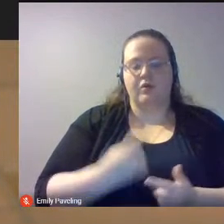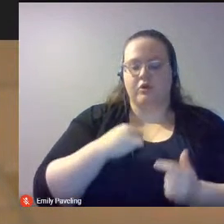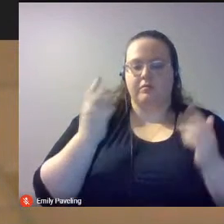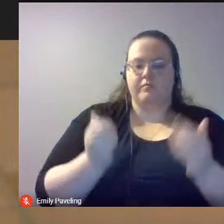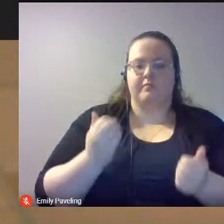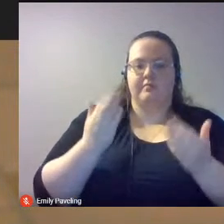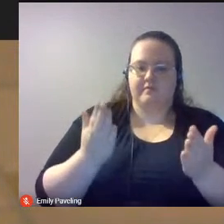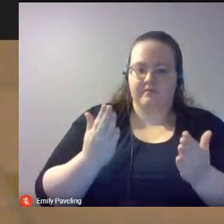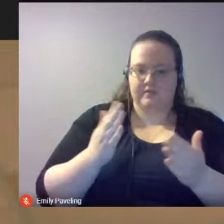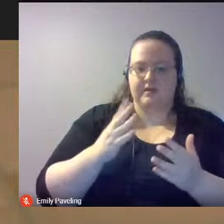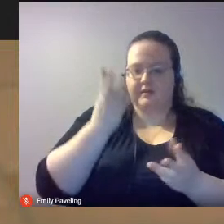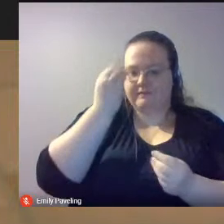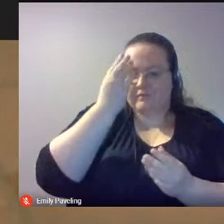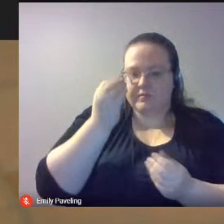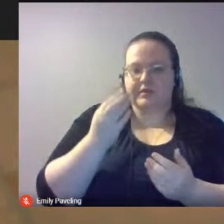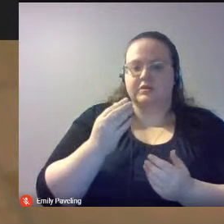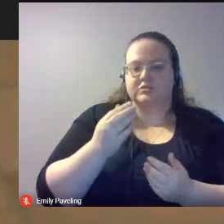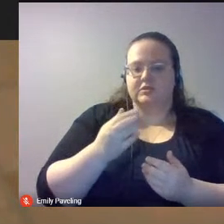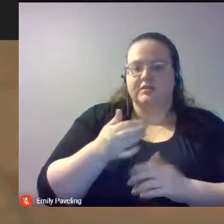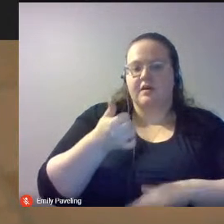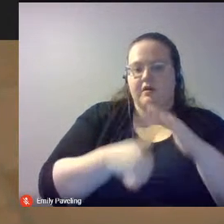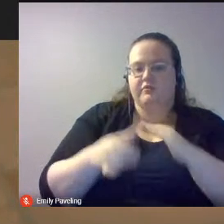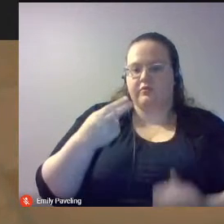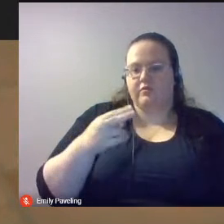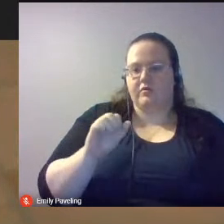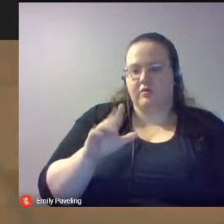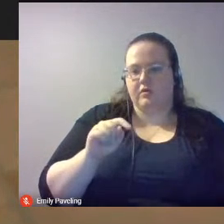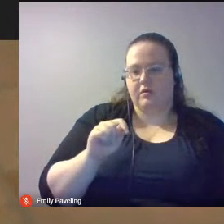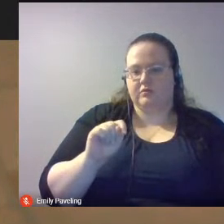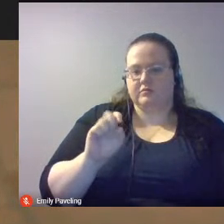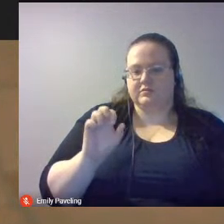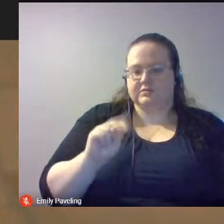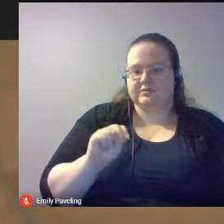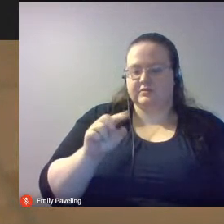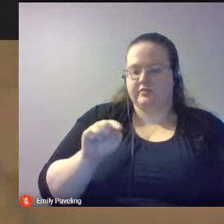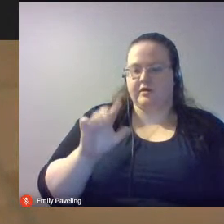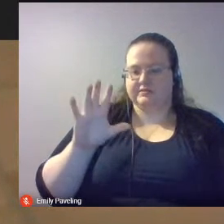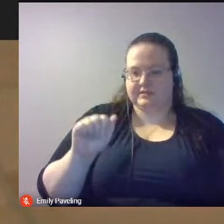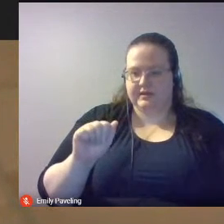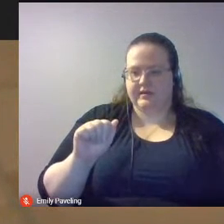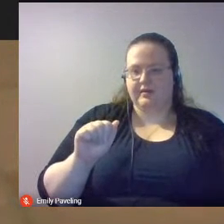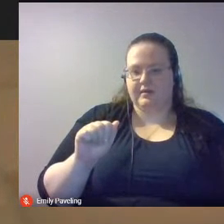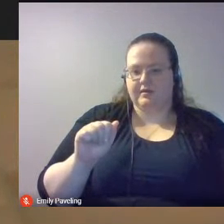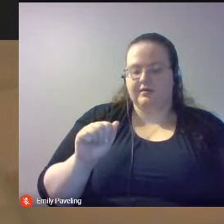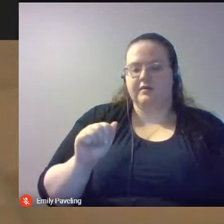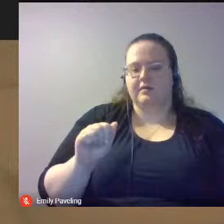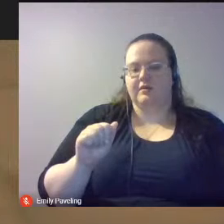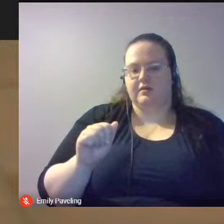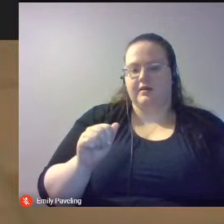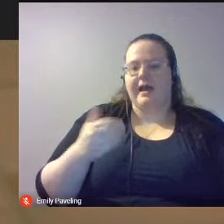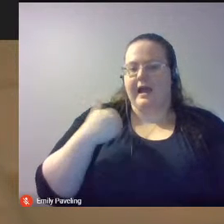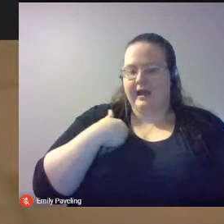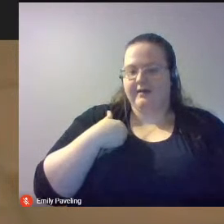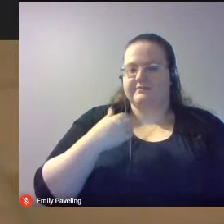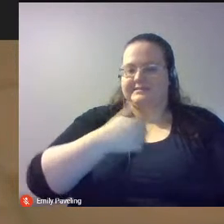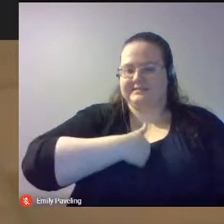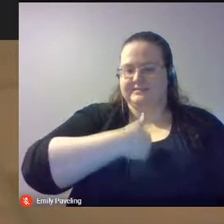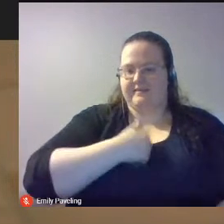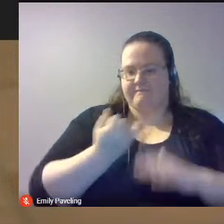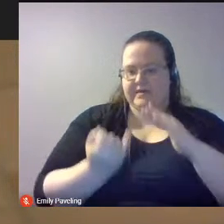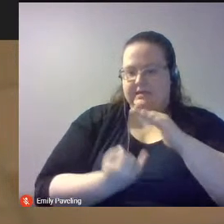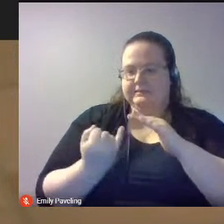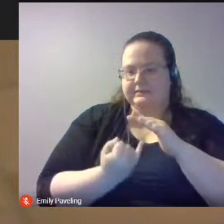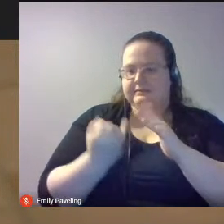halton.ca/COVID-19, and all you have to do is scroll down to the COVID-19 health advice and look under the self-isolation tab. This